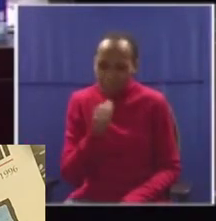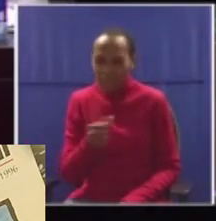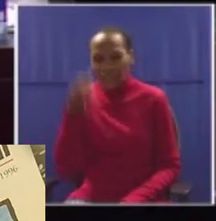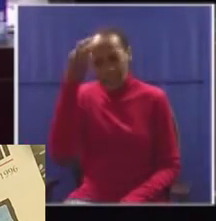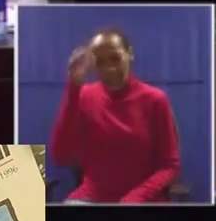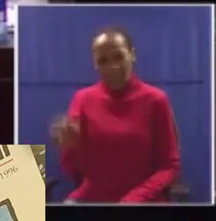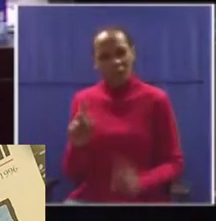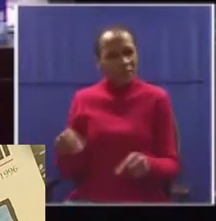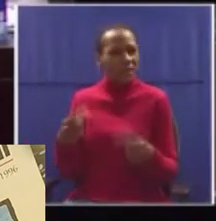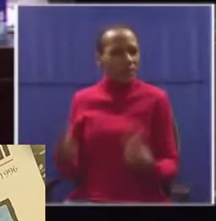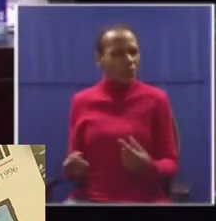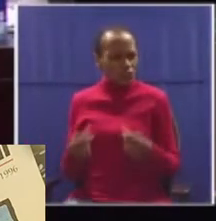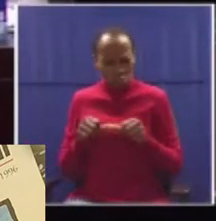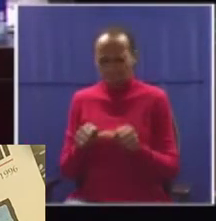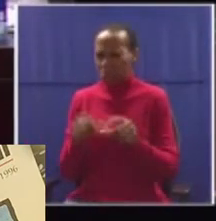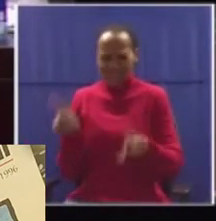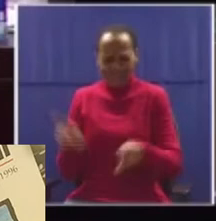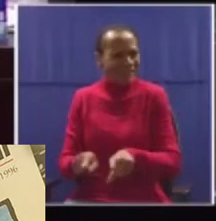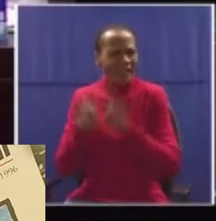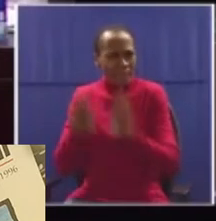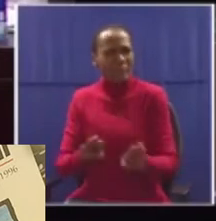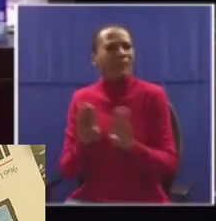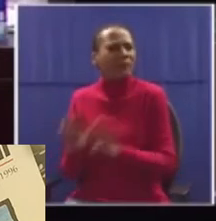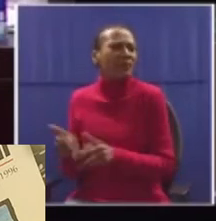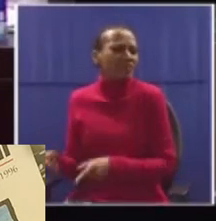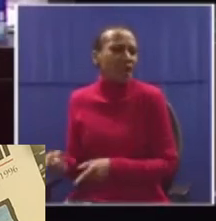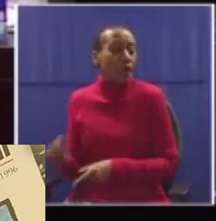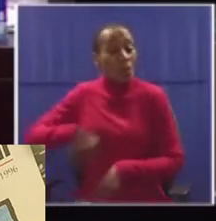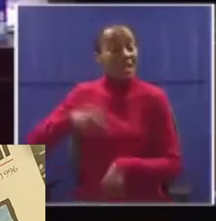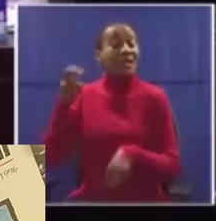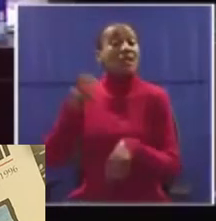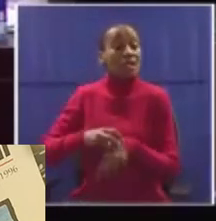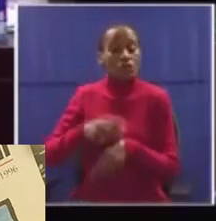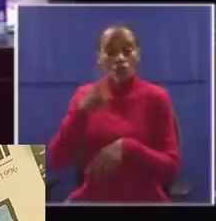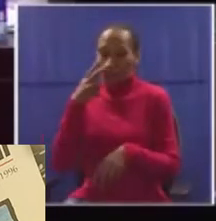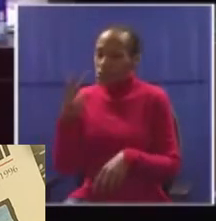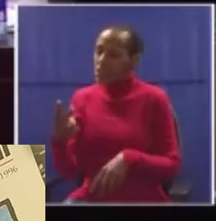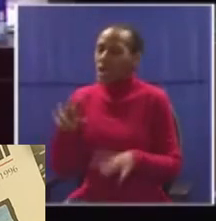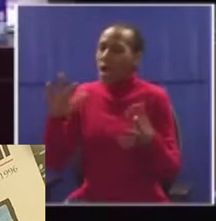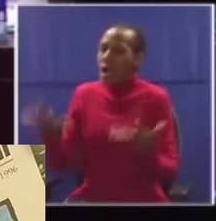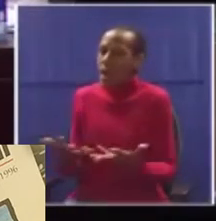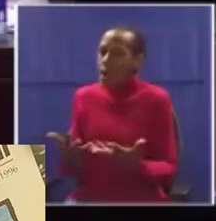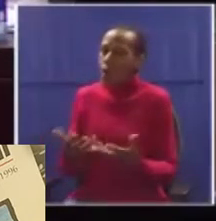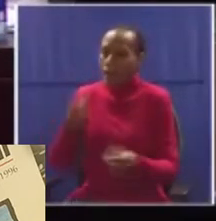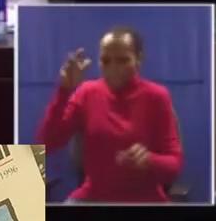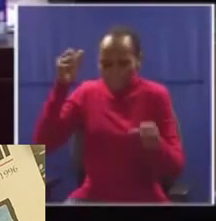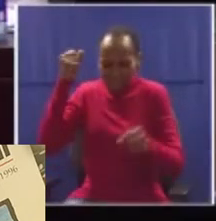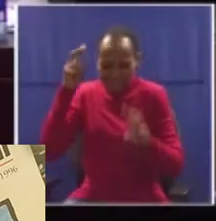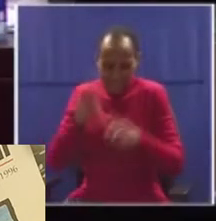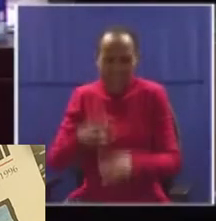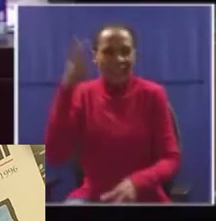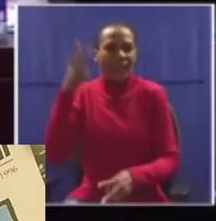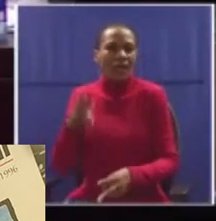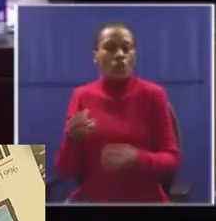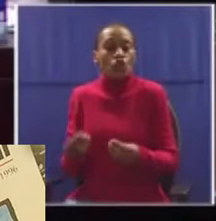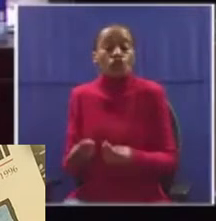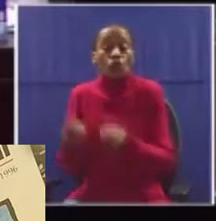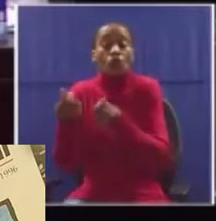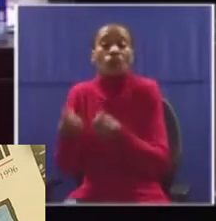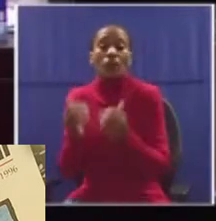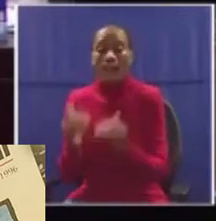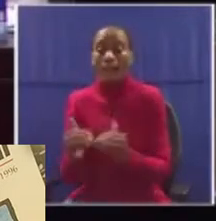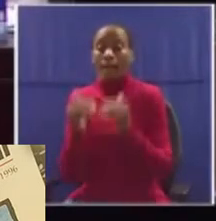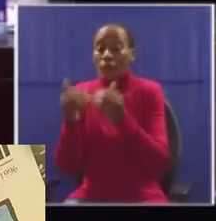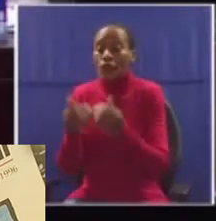government's unacceptable Behavior a goer should be renewed and that we need to look beyond the go at a permanent trade solution that will improve trade